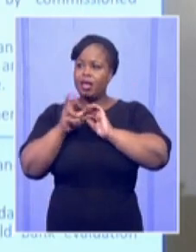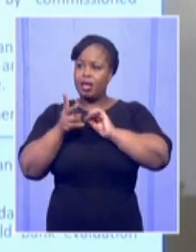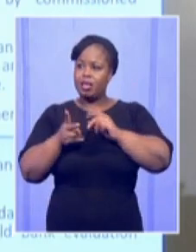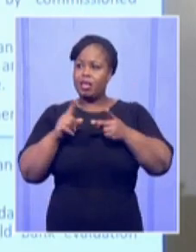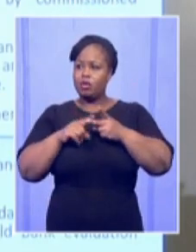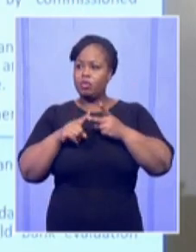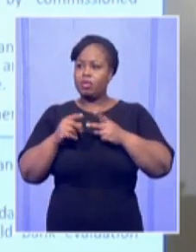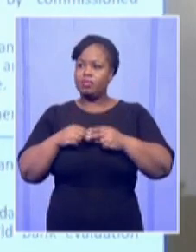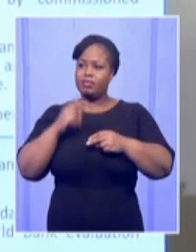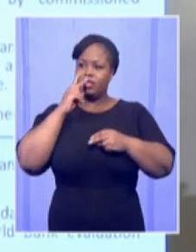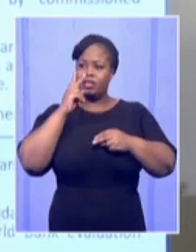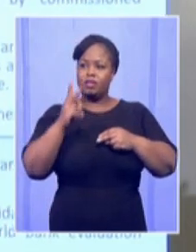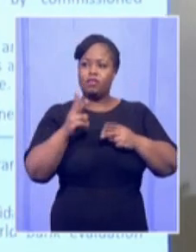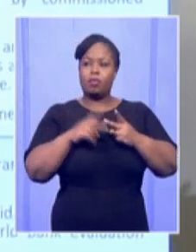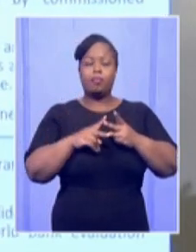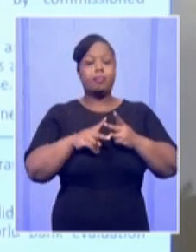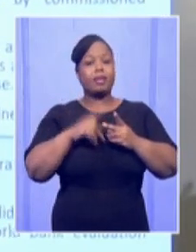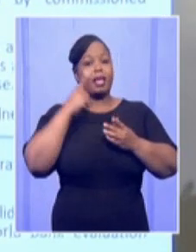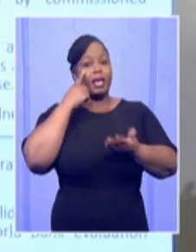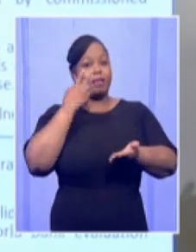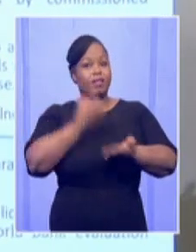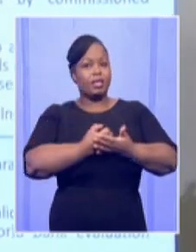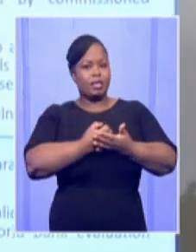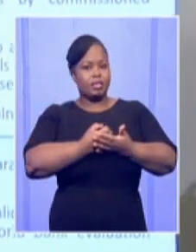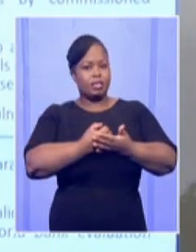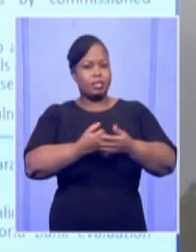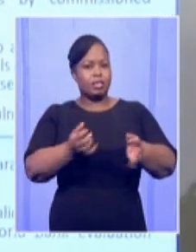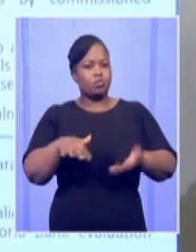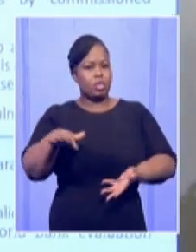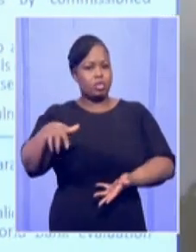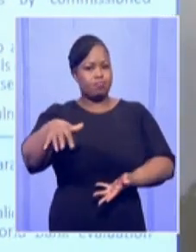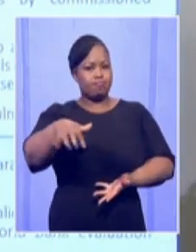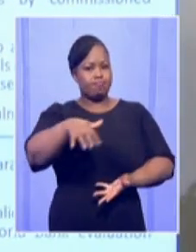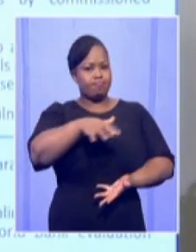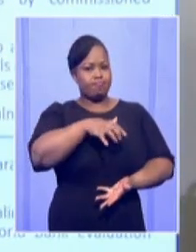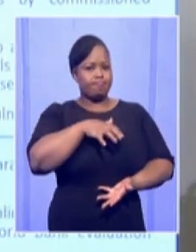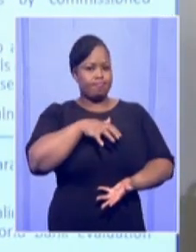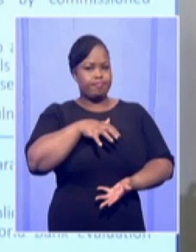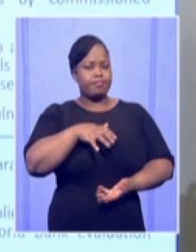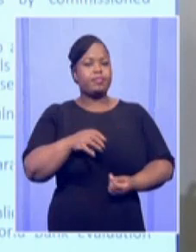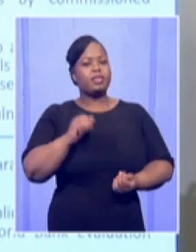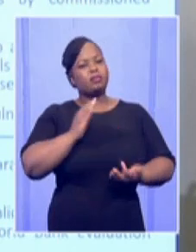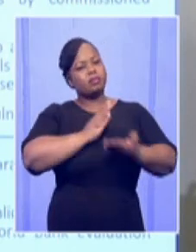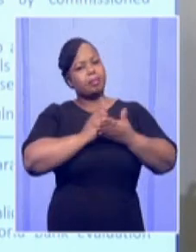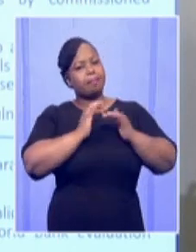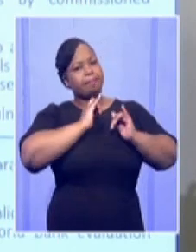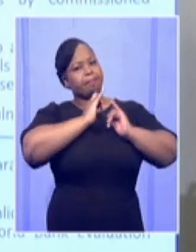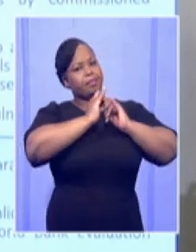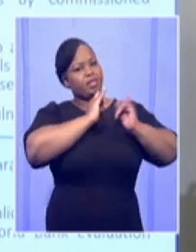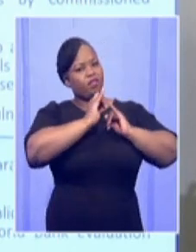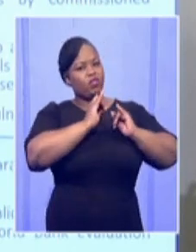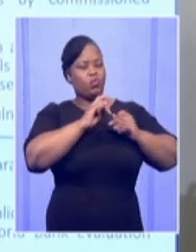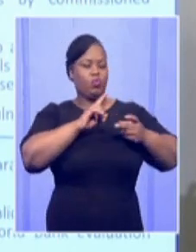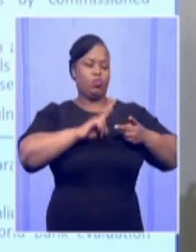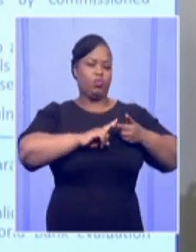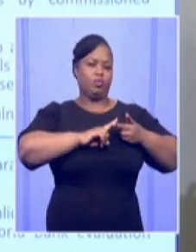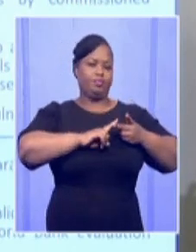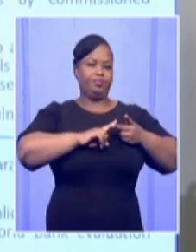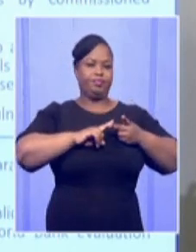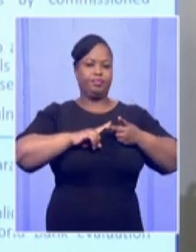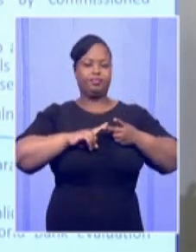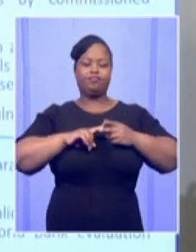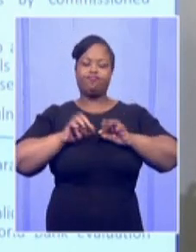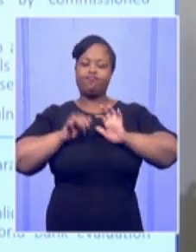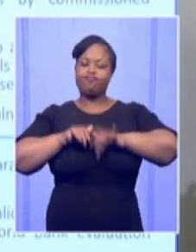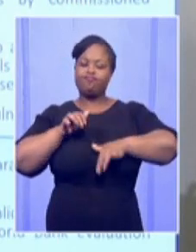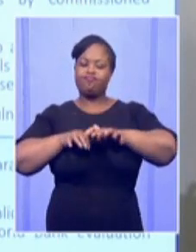range of evidence. There were interviews that were conducted. There was desktop research. There were